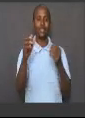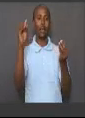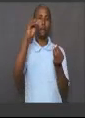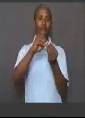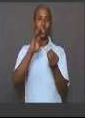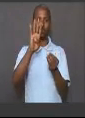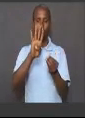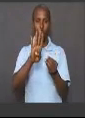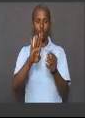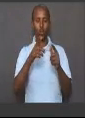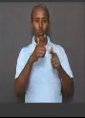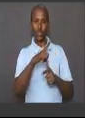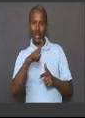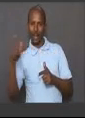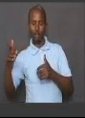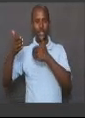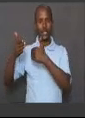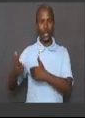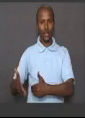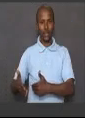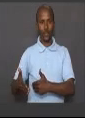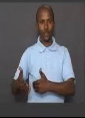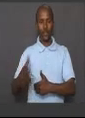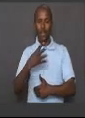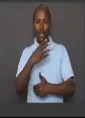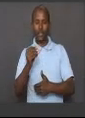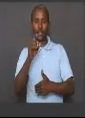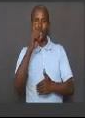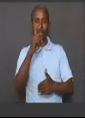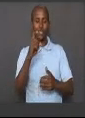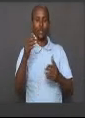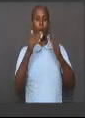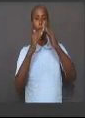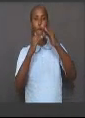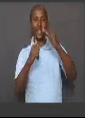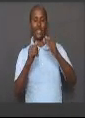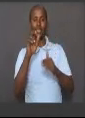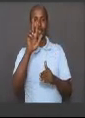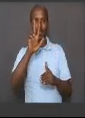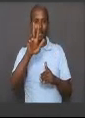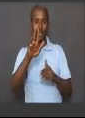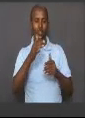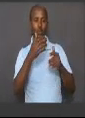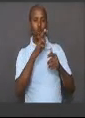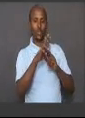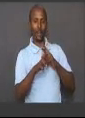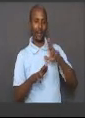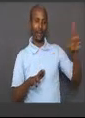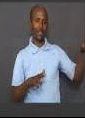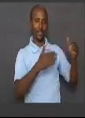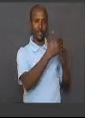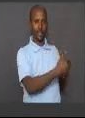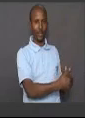4 on the left side and x minus 3 on the right side.